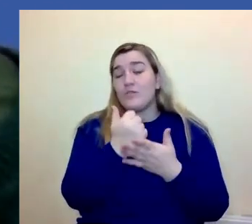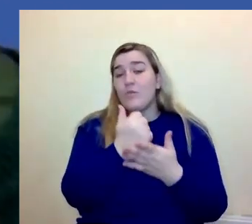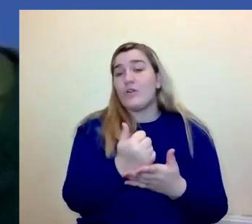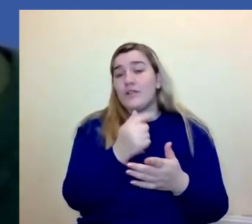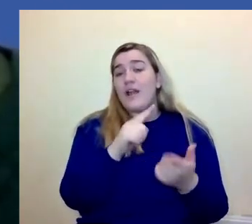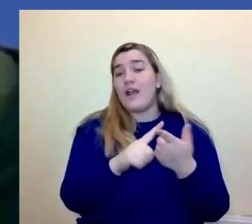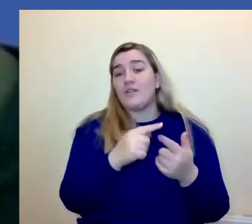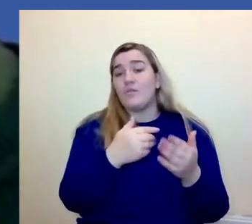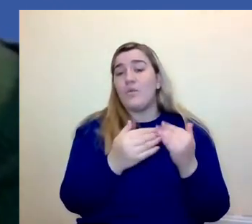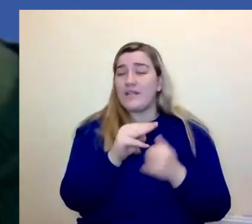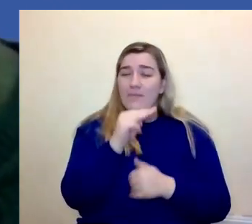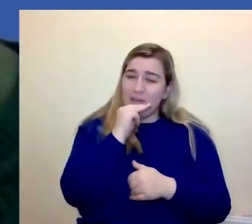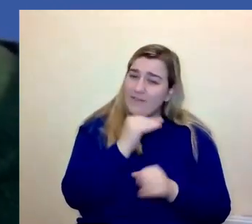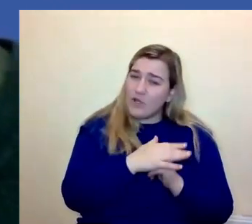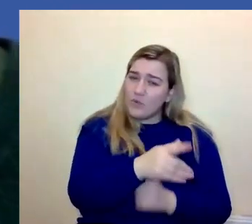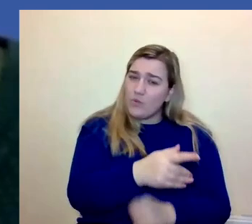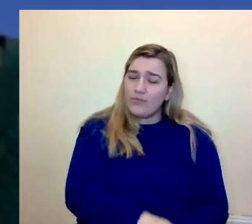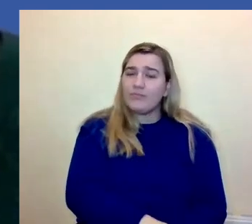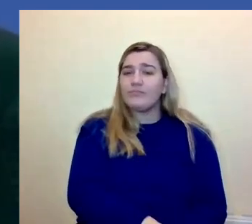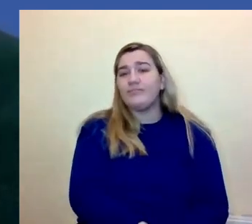may mean for you?